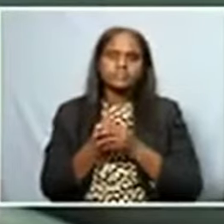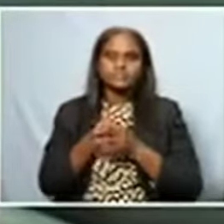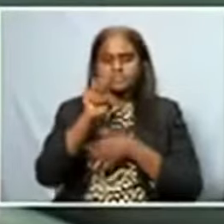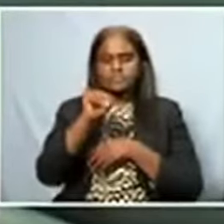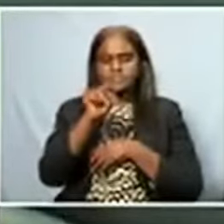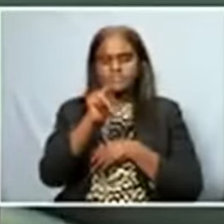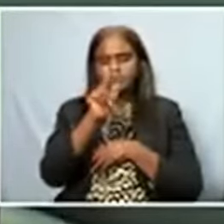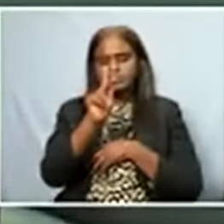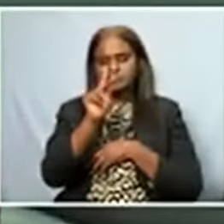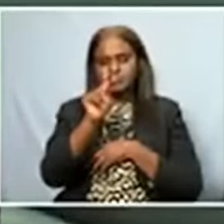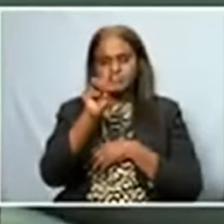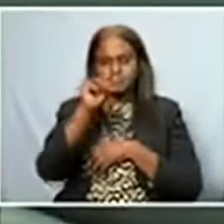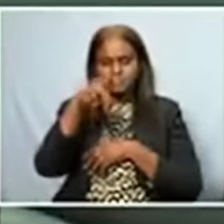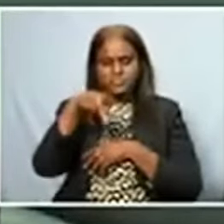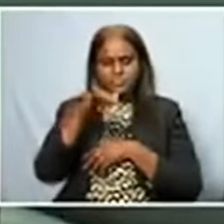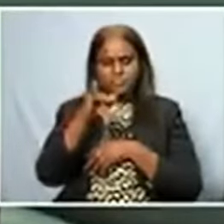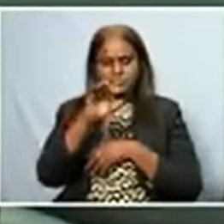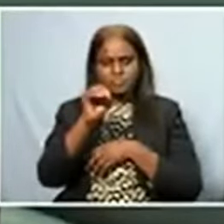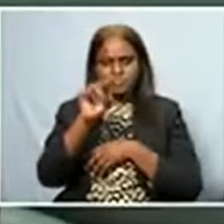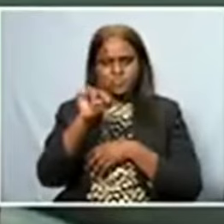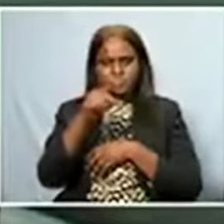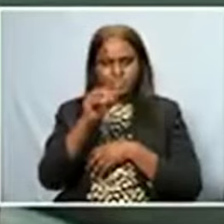Mr. Kamkyongo.